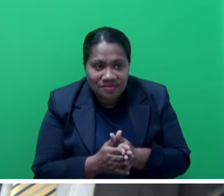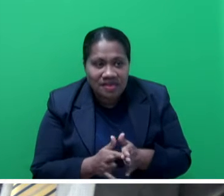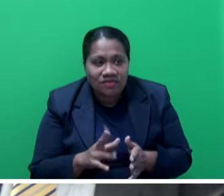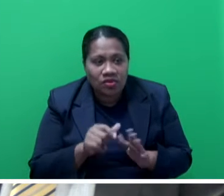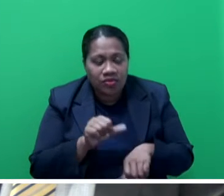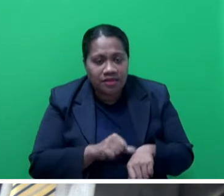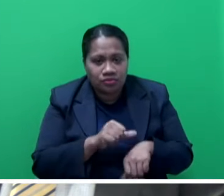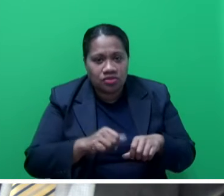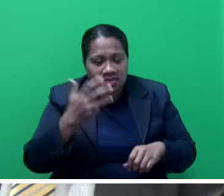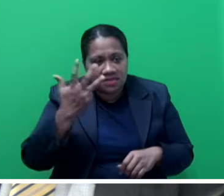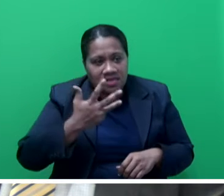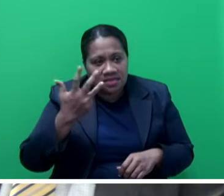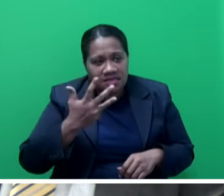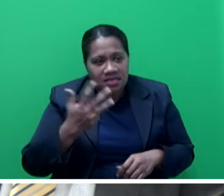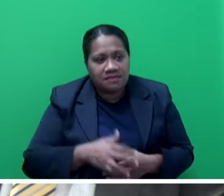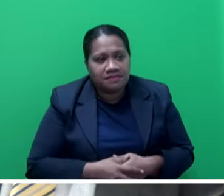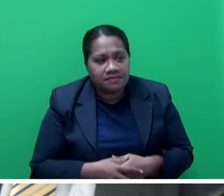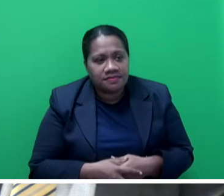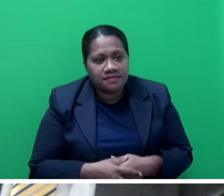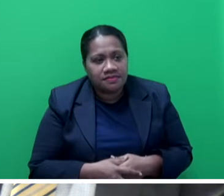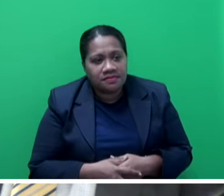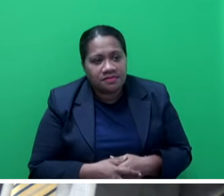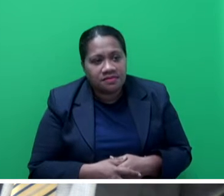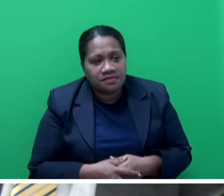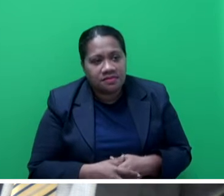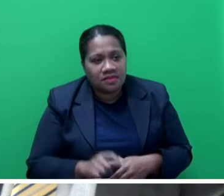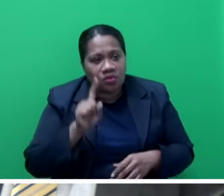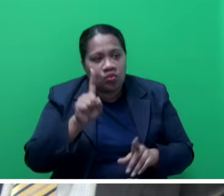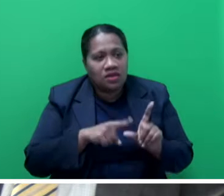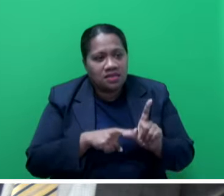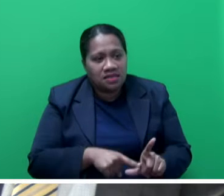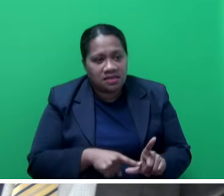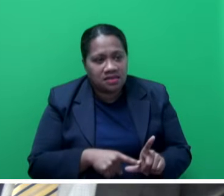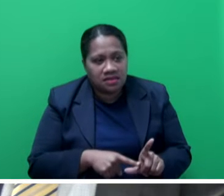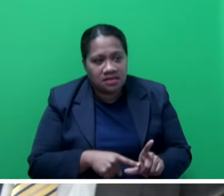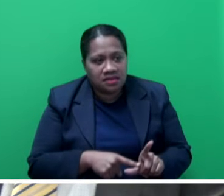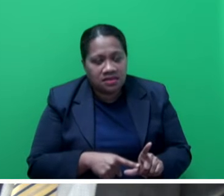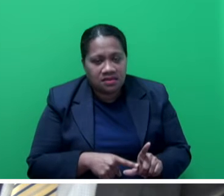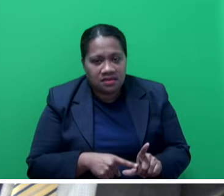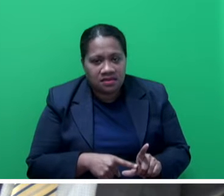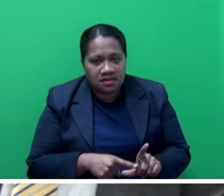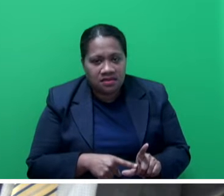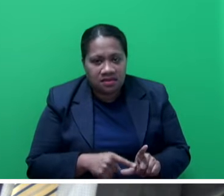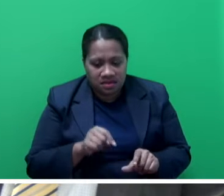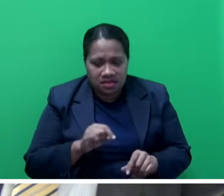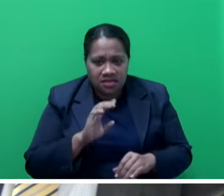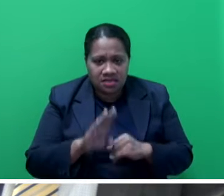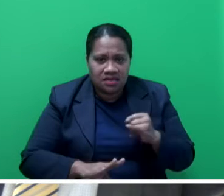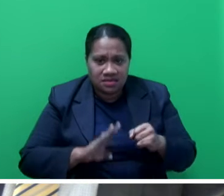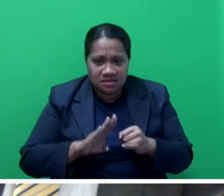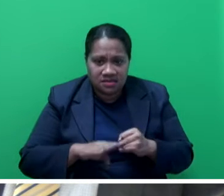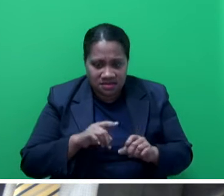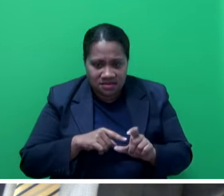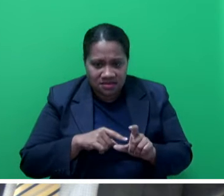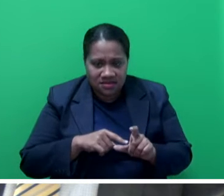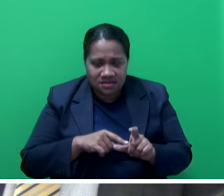the 19th, which will be 1 year since we last had a case picked up in the community. Since our first case was